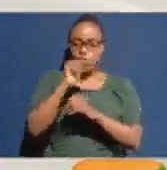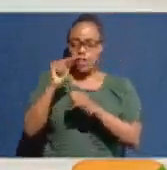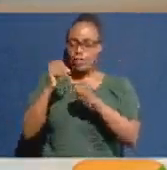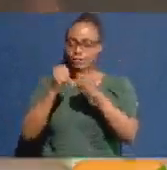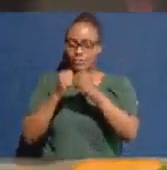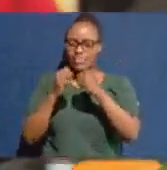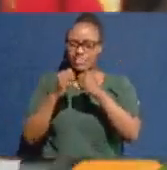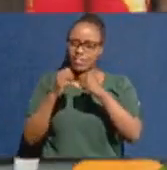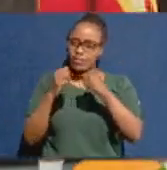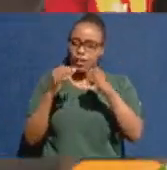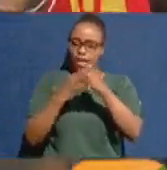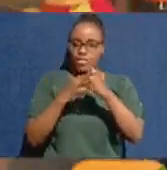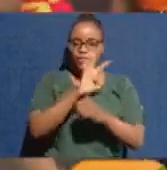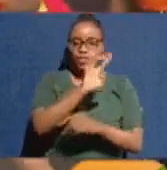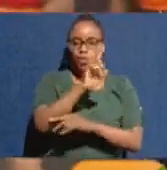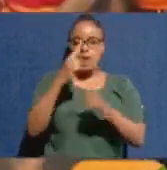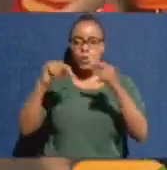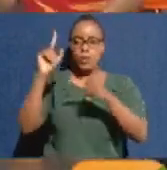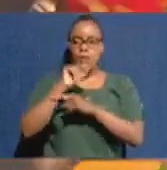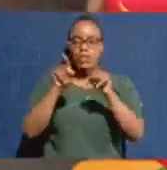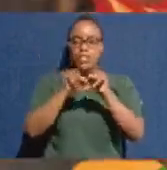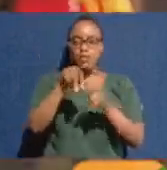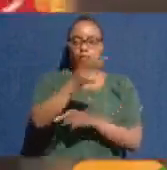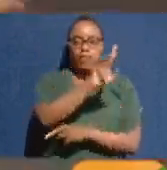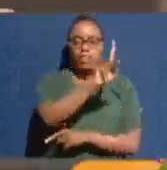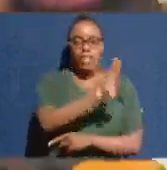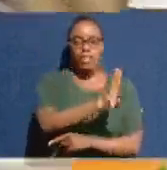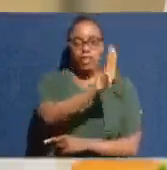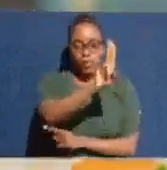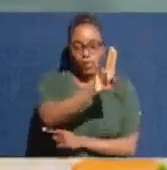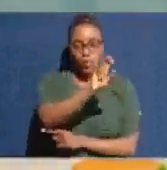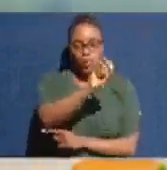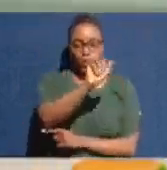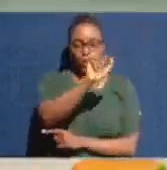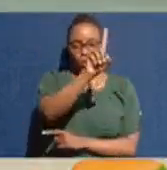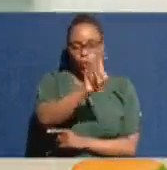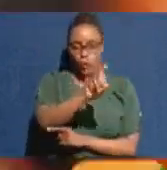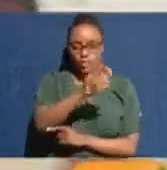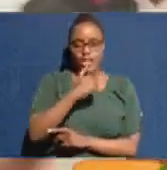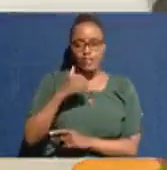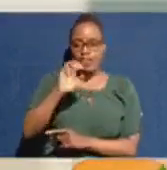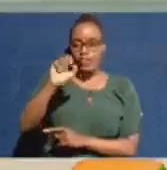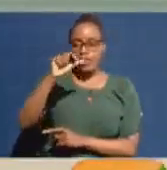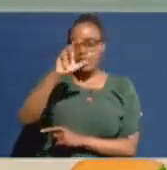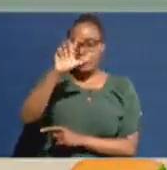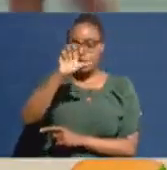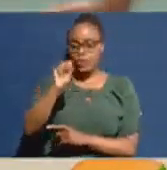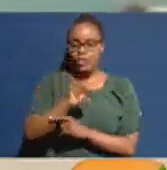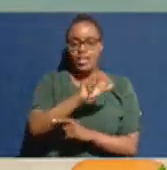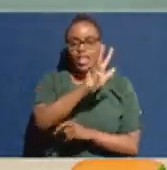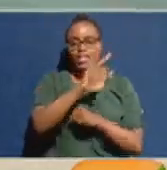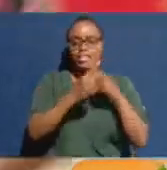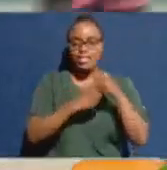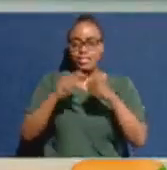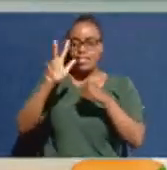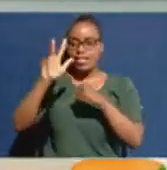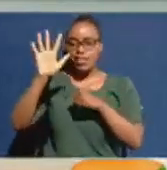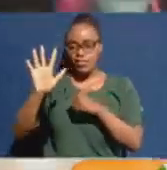win. In other matches played at the same venue, K.U. Oryx narrowly beat Eagle Wings 36-35.